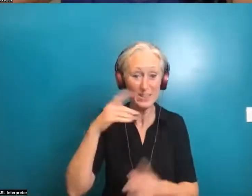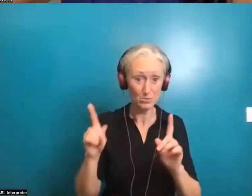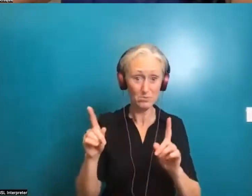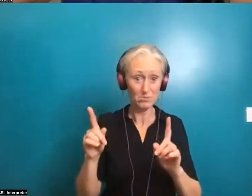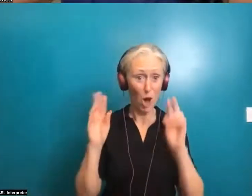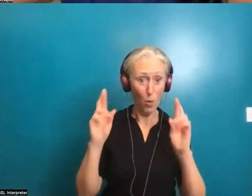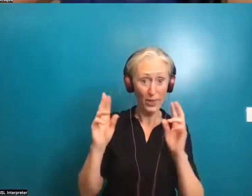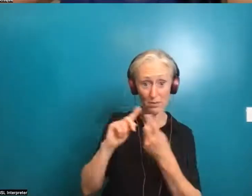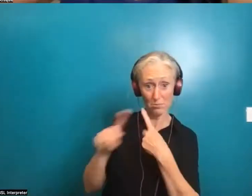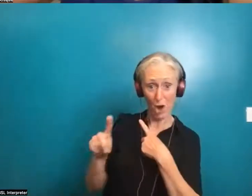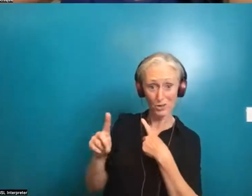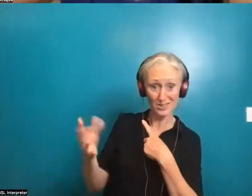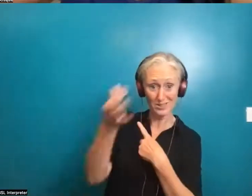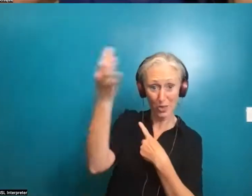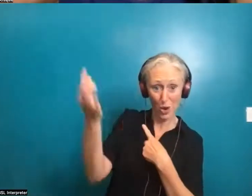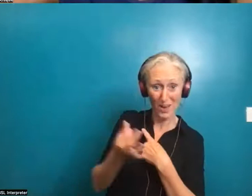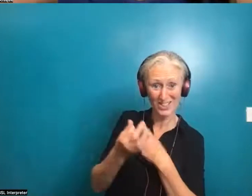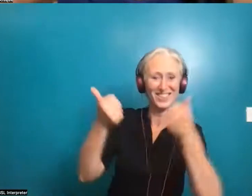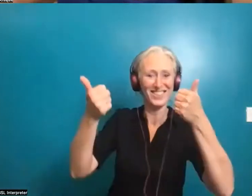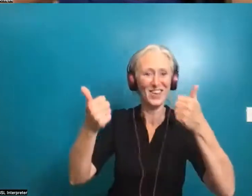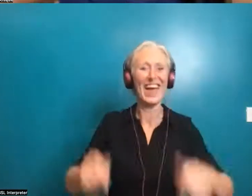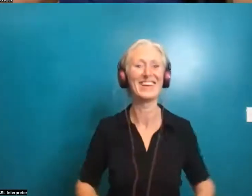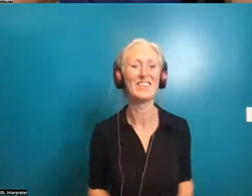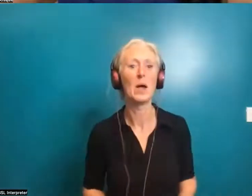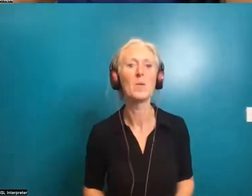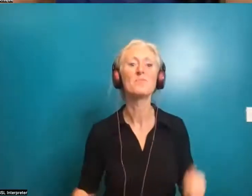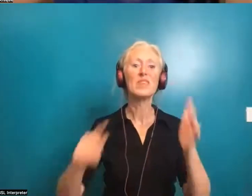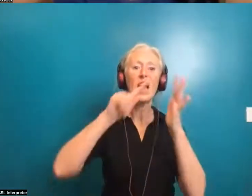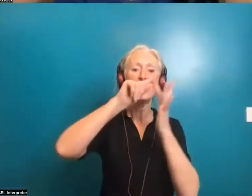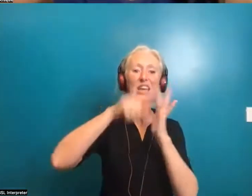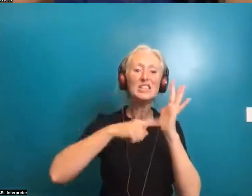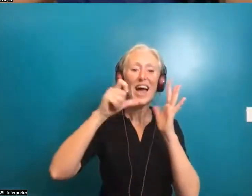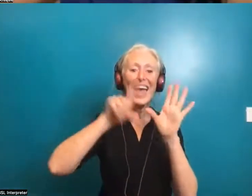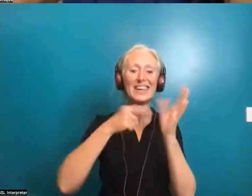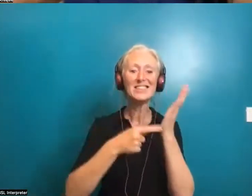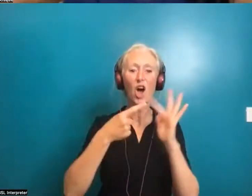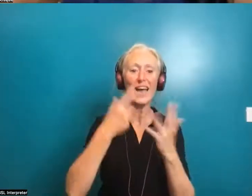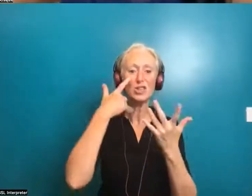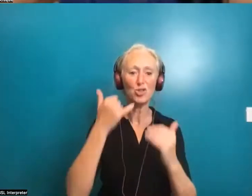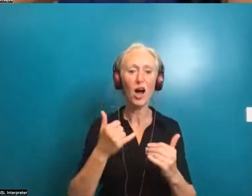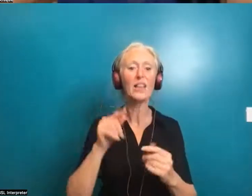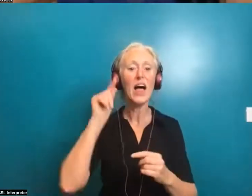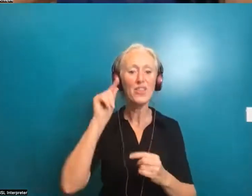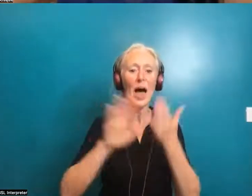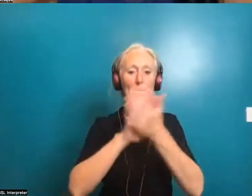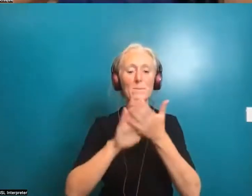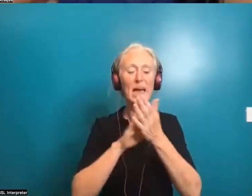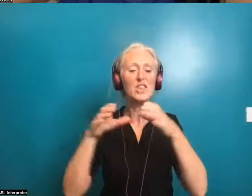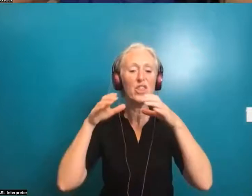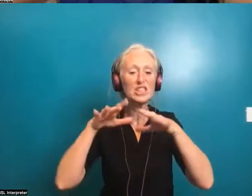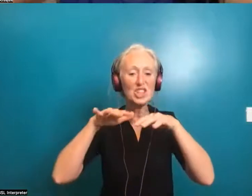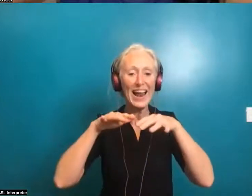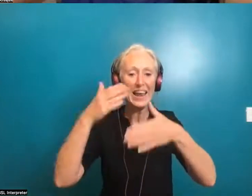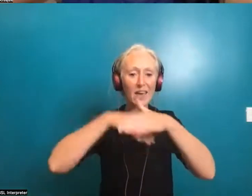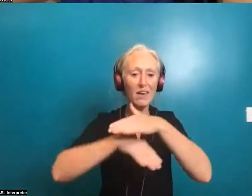question. Yeah. The J-site trial was the intravitreal injection of the